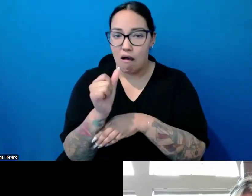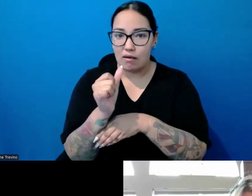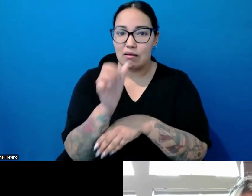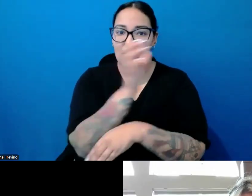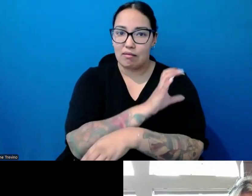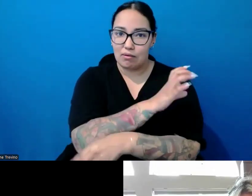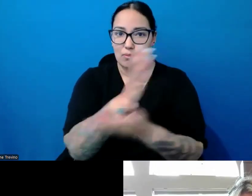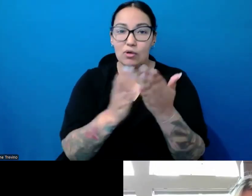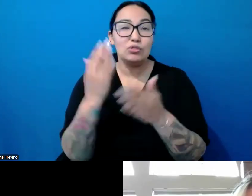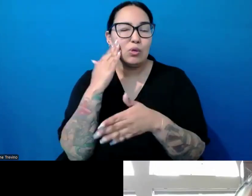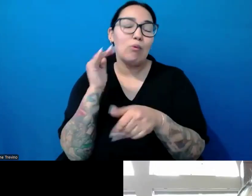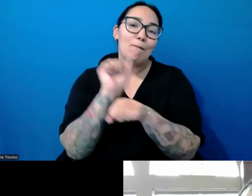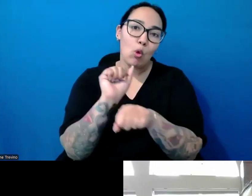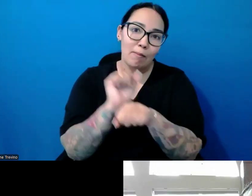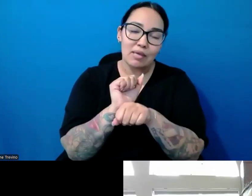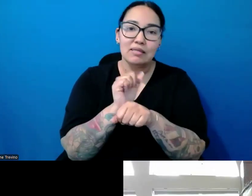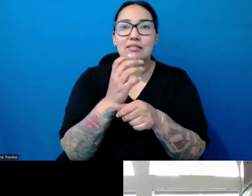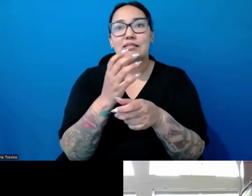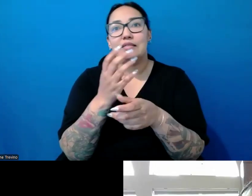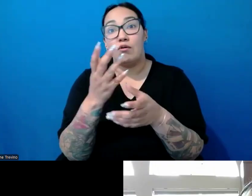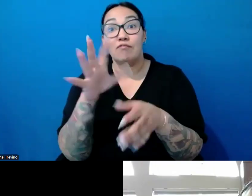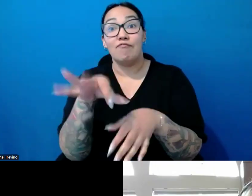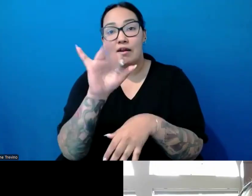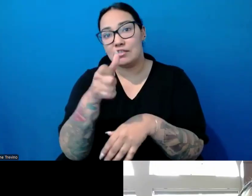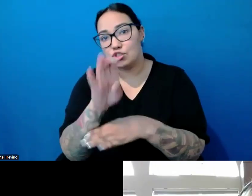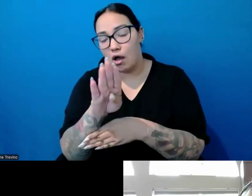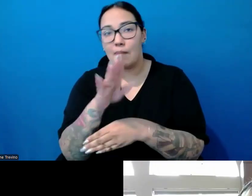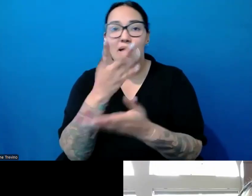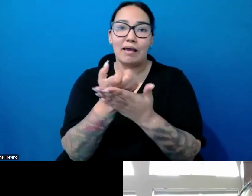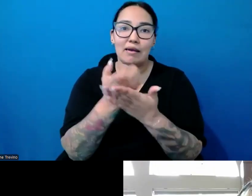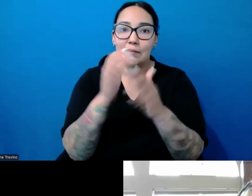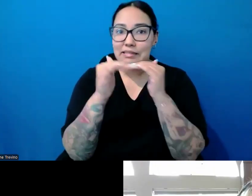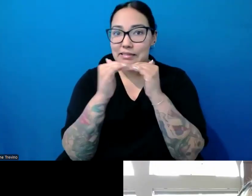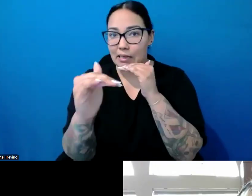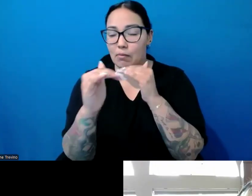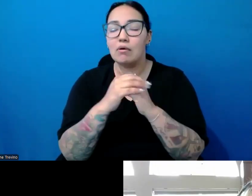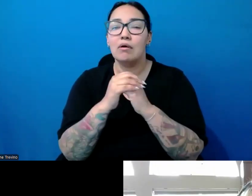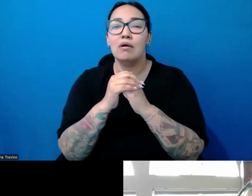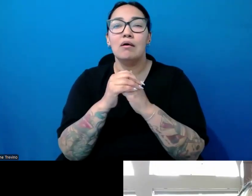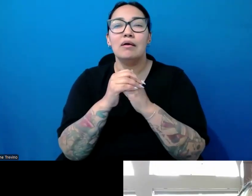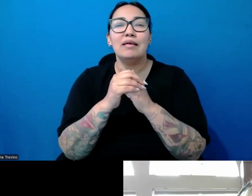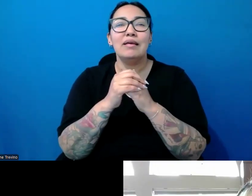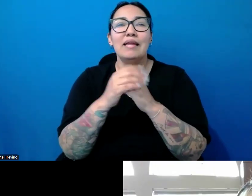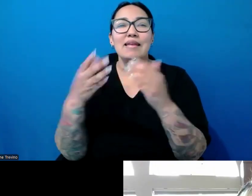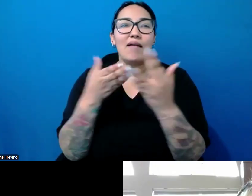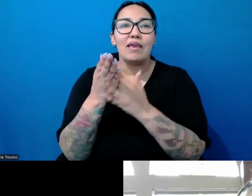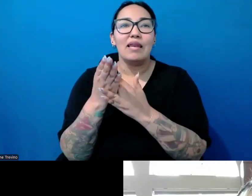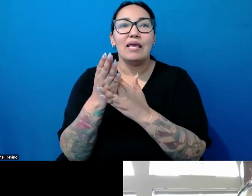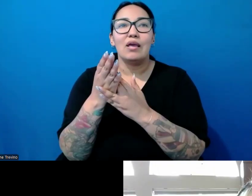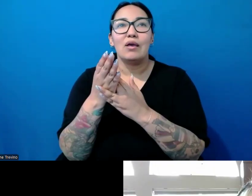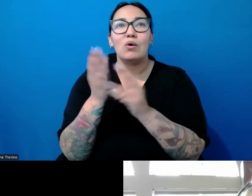the employment, getting her employed and economically stable, how do you think navigating through that